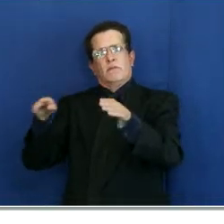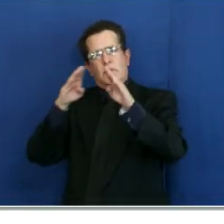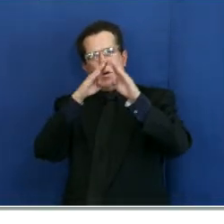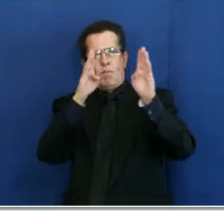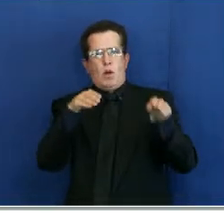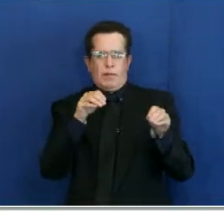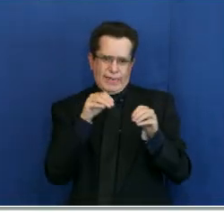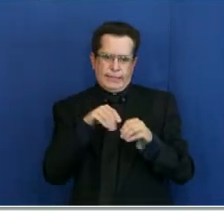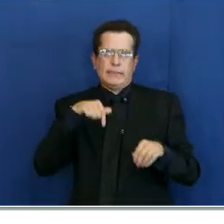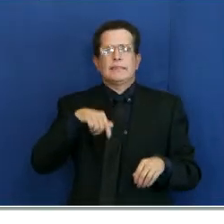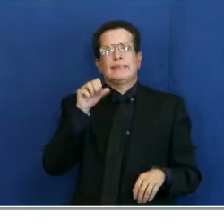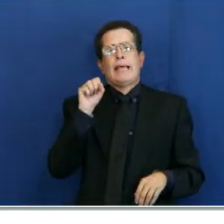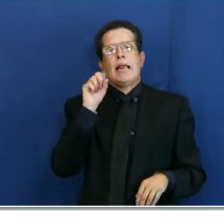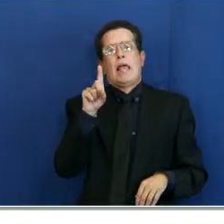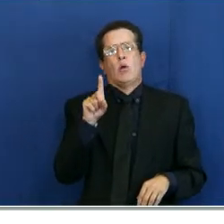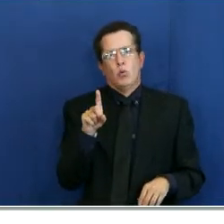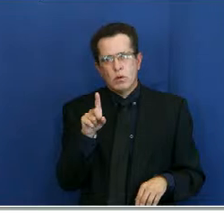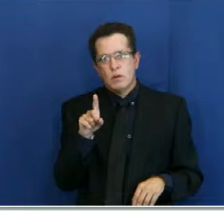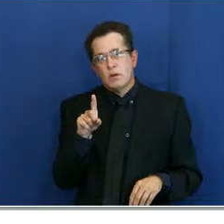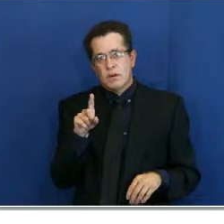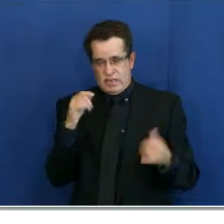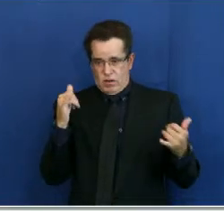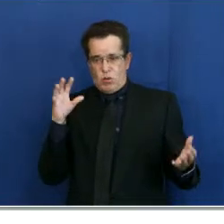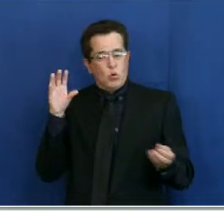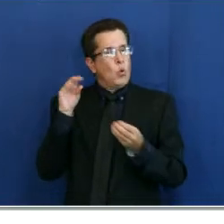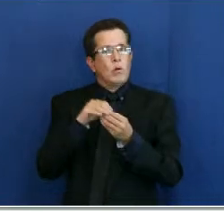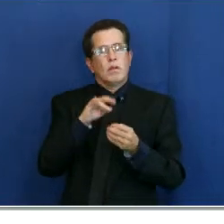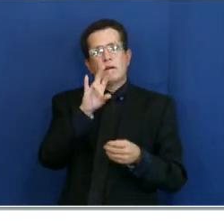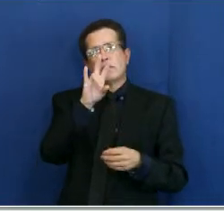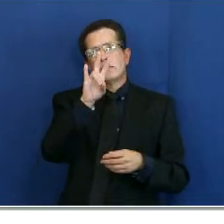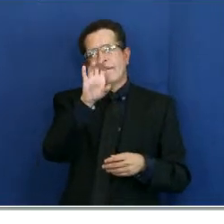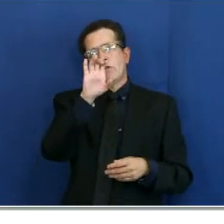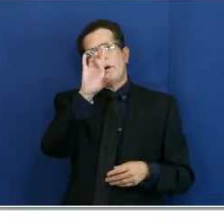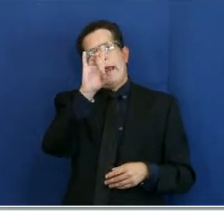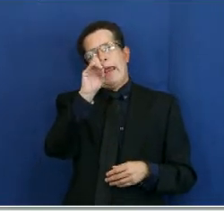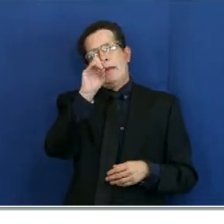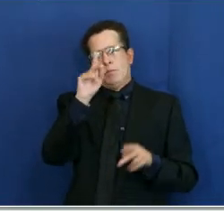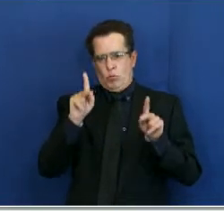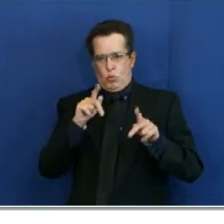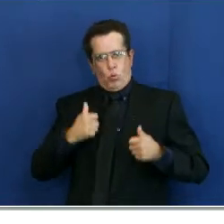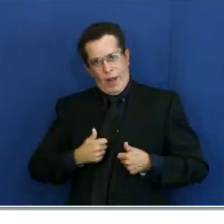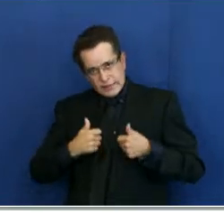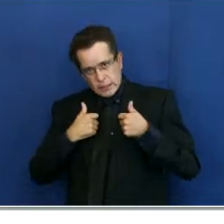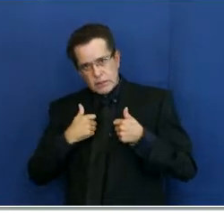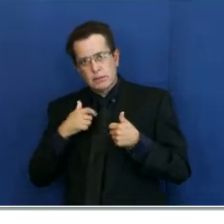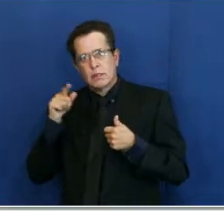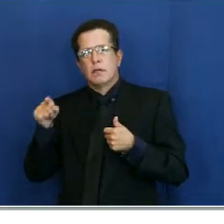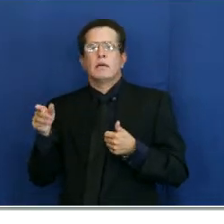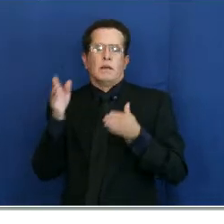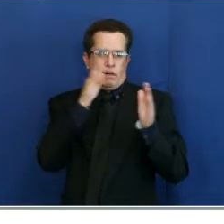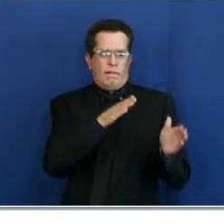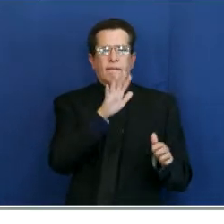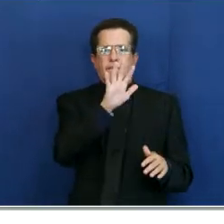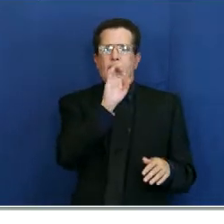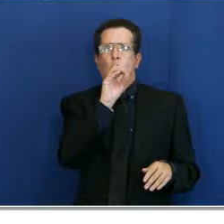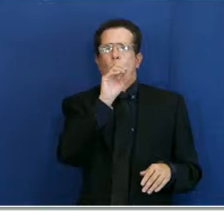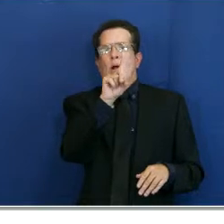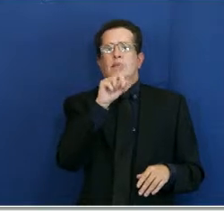Diego County. In total, there have been 780 residents and 501